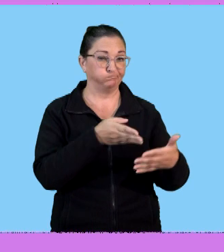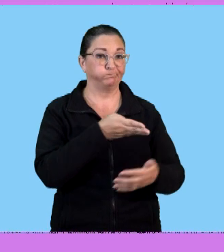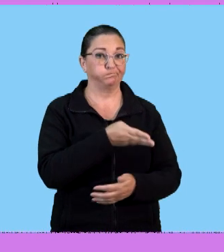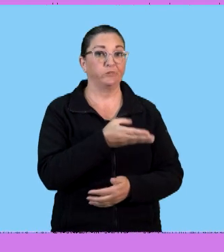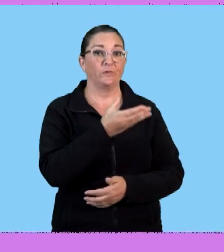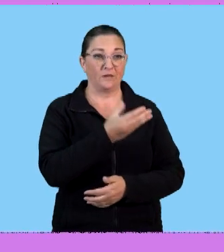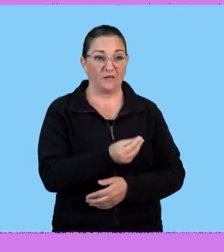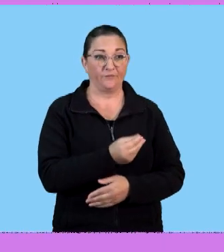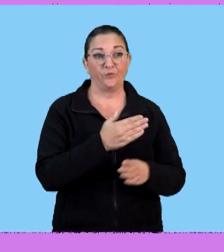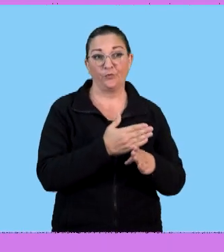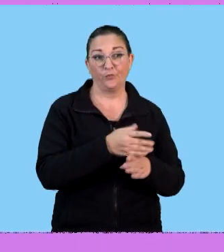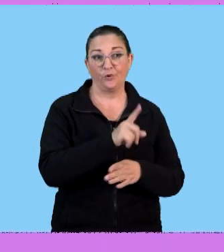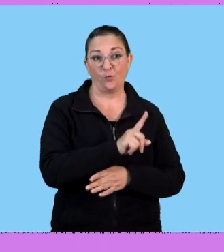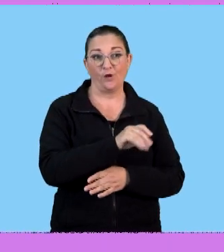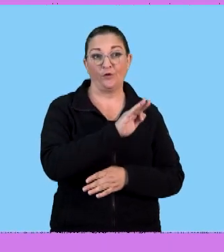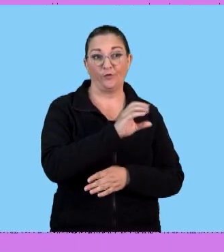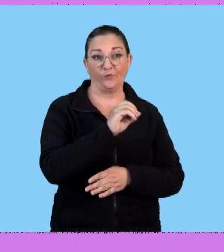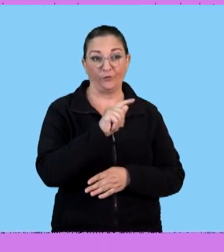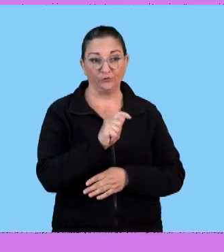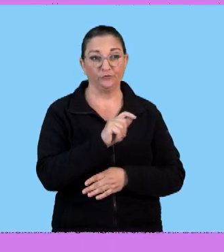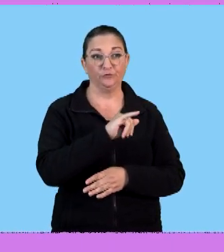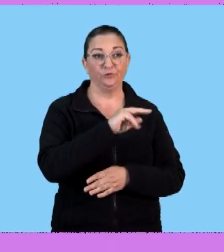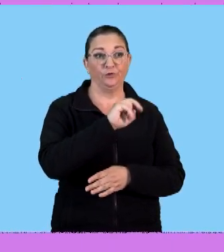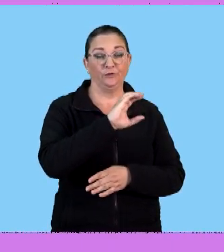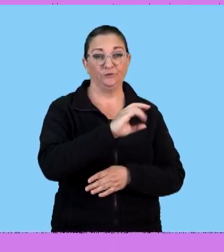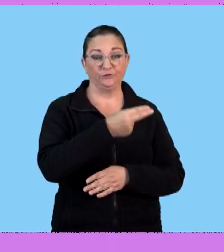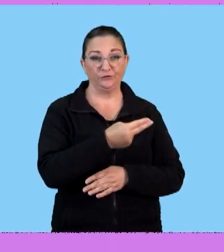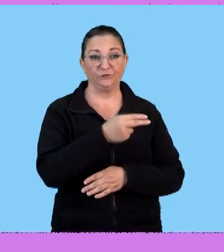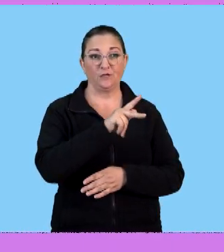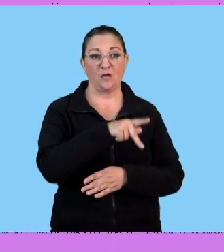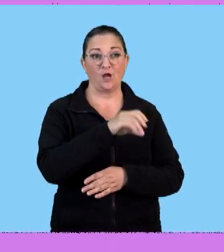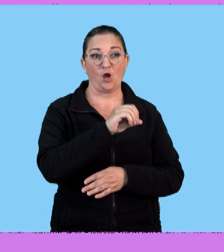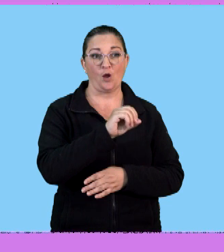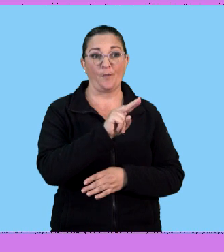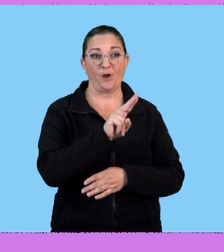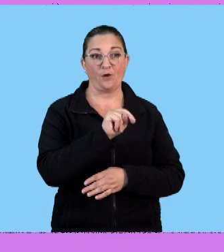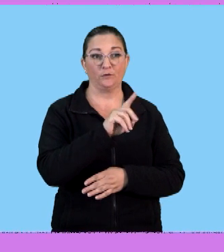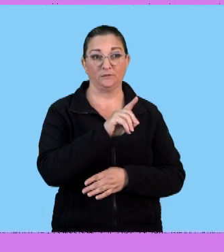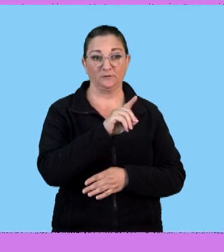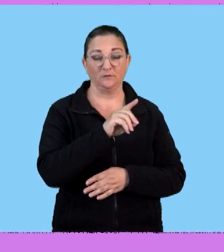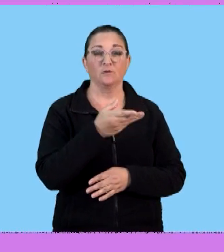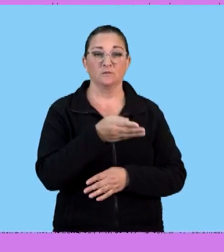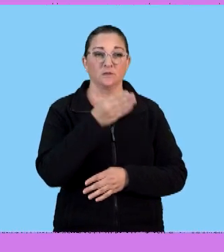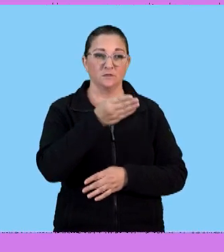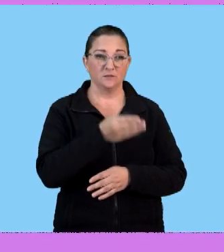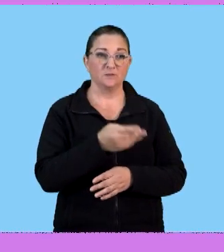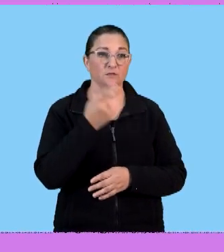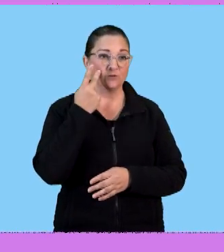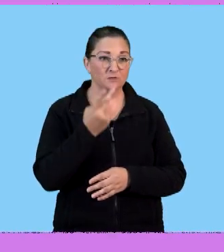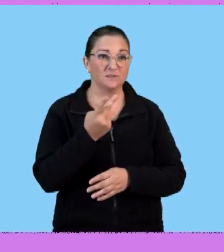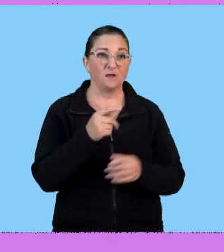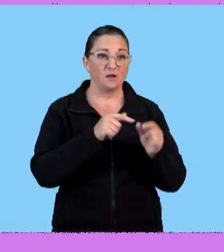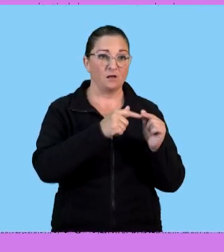given to you, all right, and we work with feet, inches, pounds, and also if I look at the diagram itself, the diameter